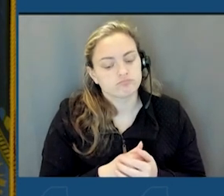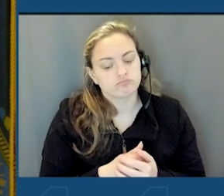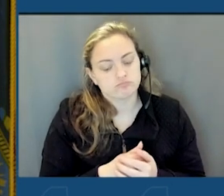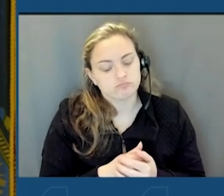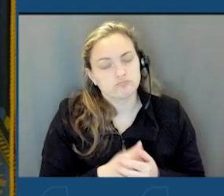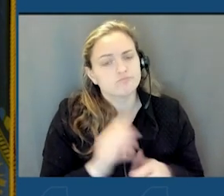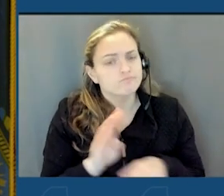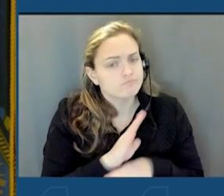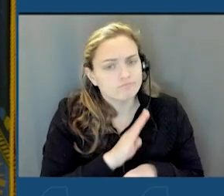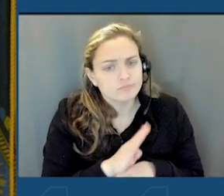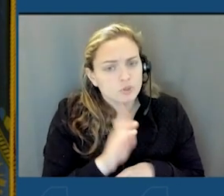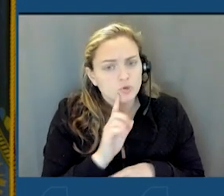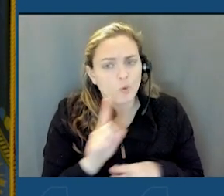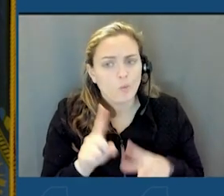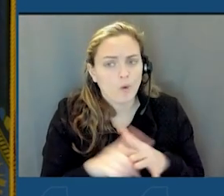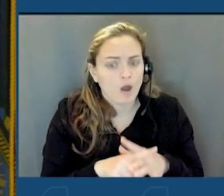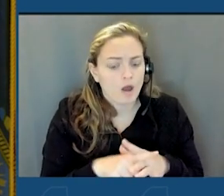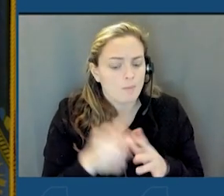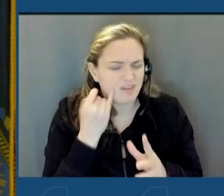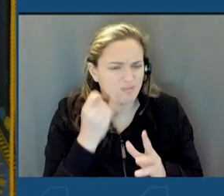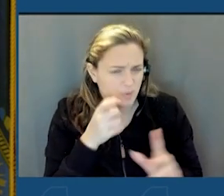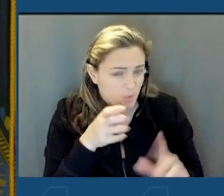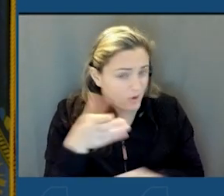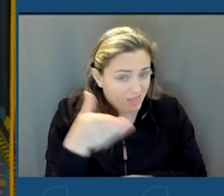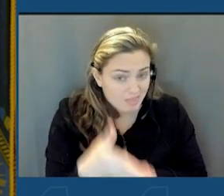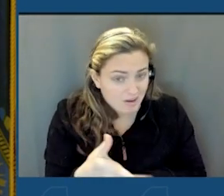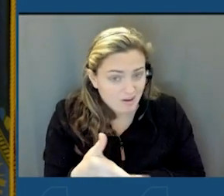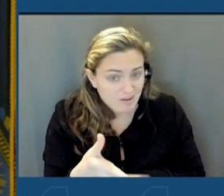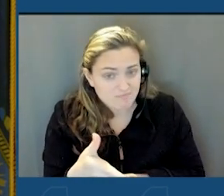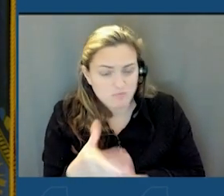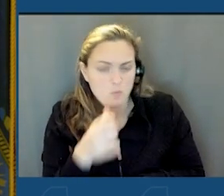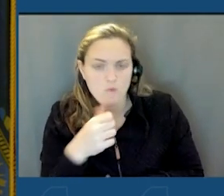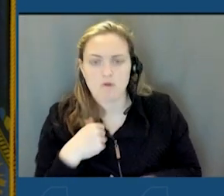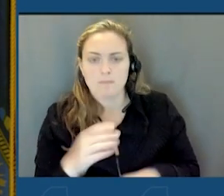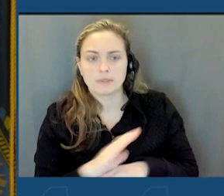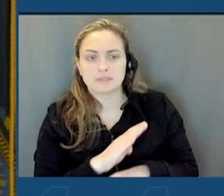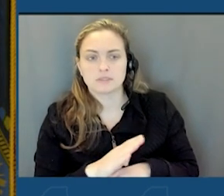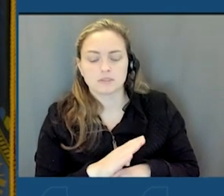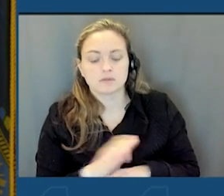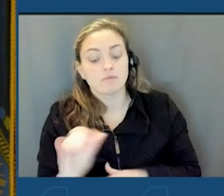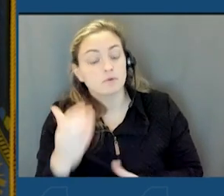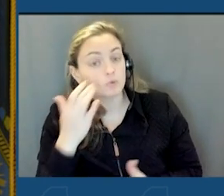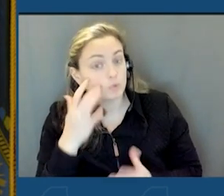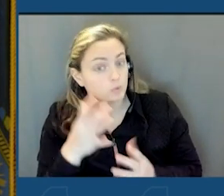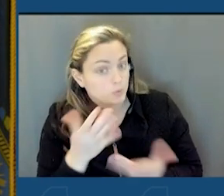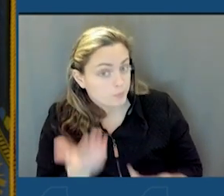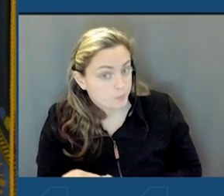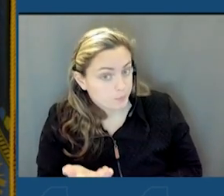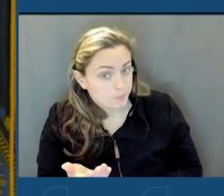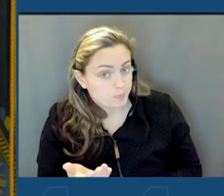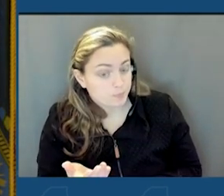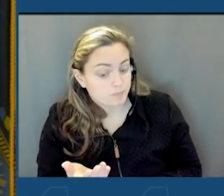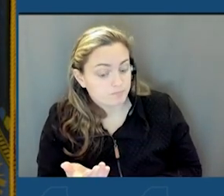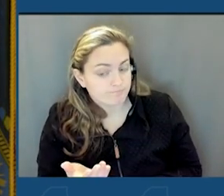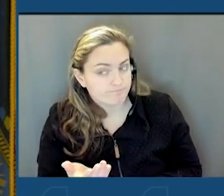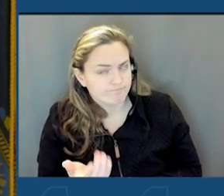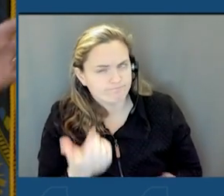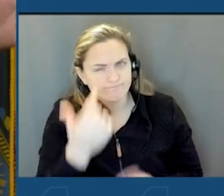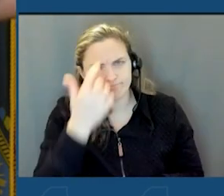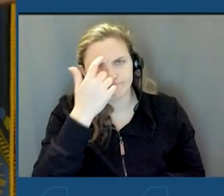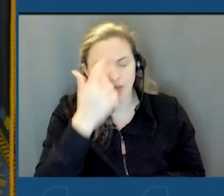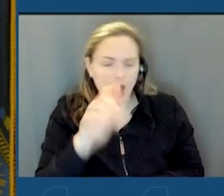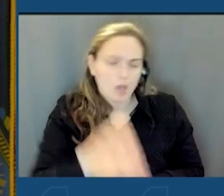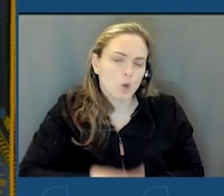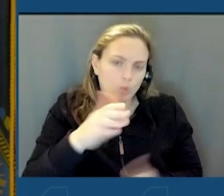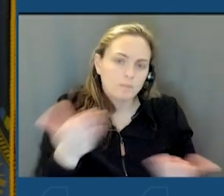businesses don't come unless there are people there. I also knew, in my mind, I grew up in Patchogue. I